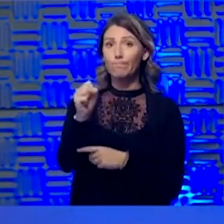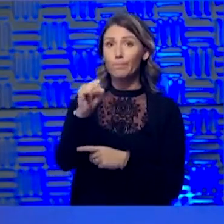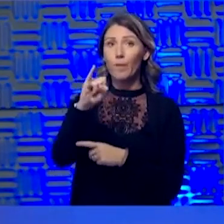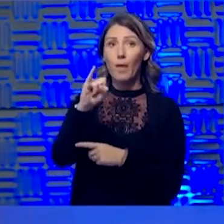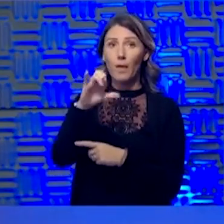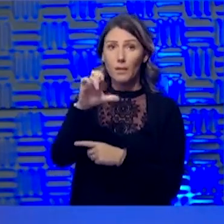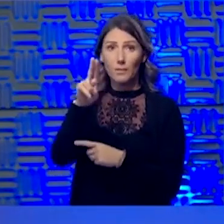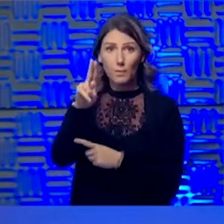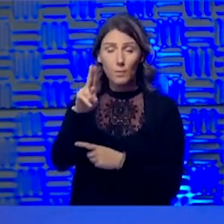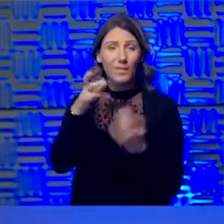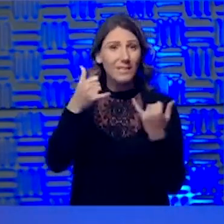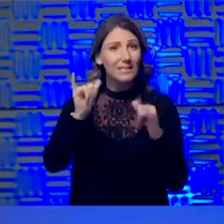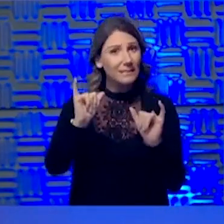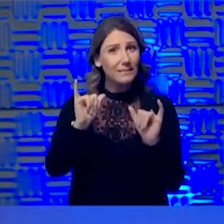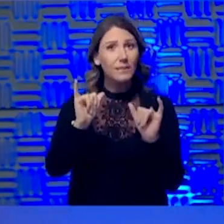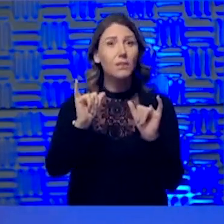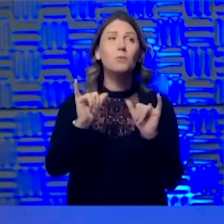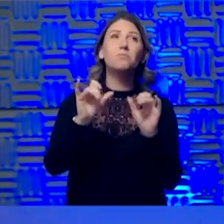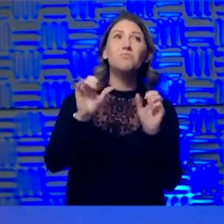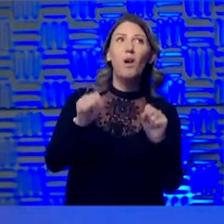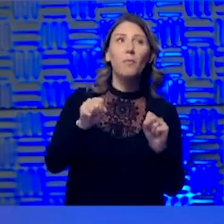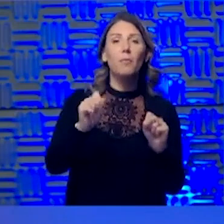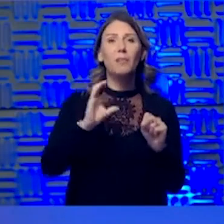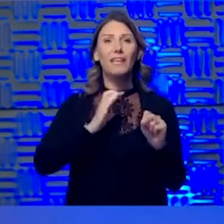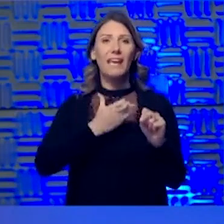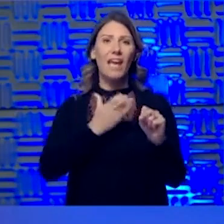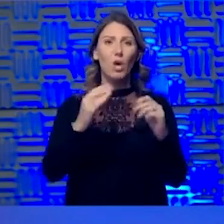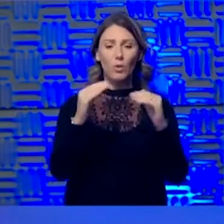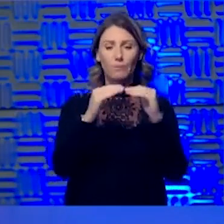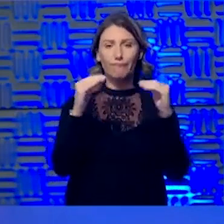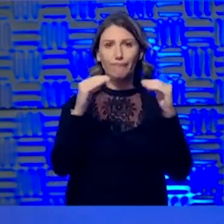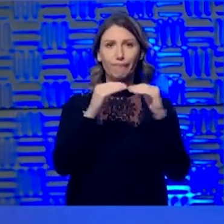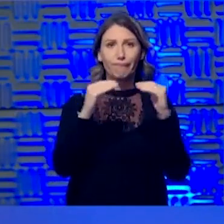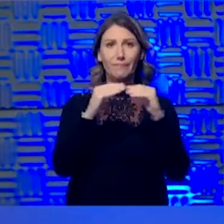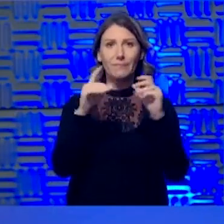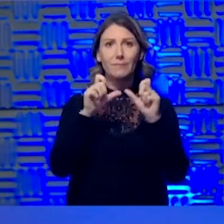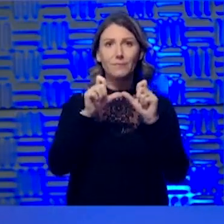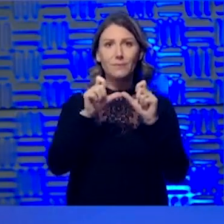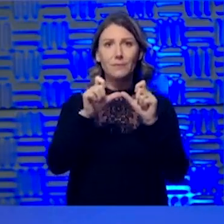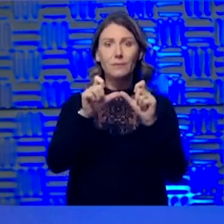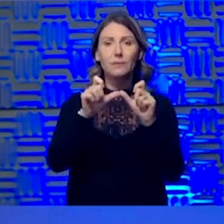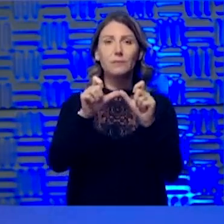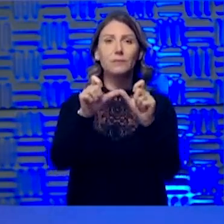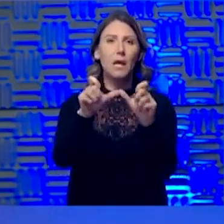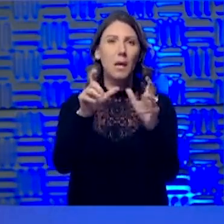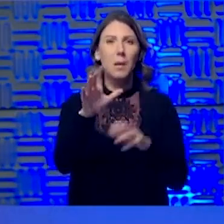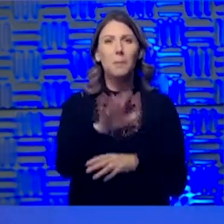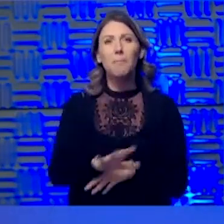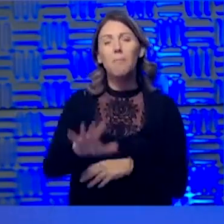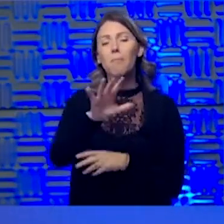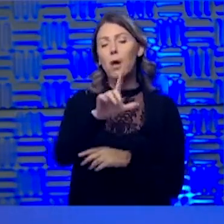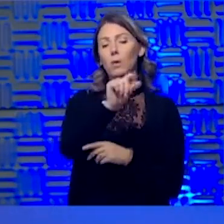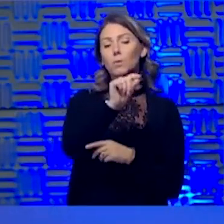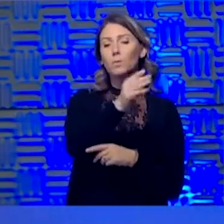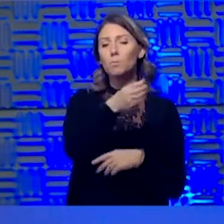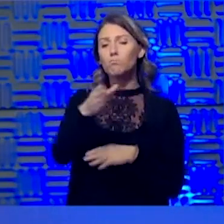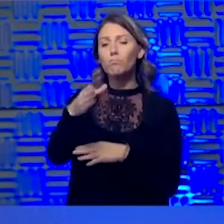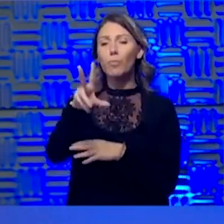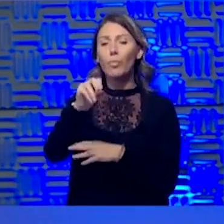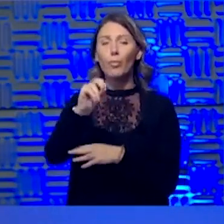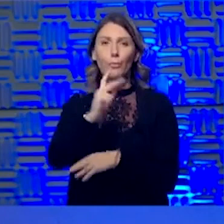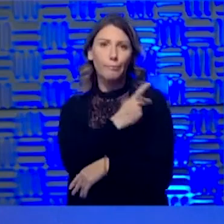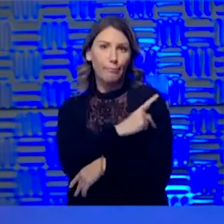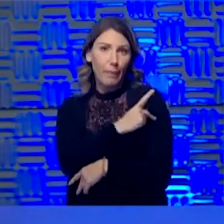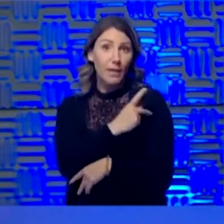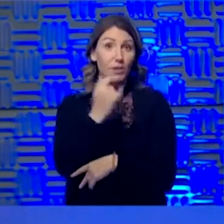it's still in what we are probably going to be considering our equilibrium, our steady state, about 20 to 30 patients. If we can certainly